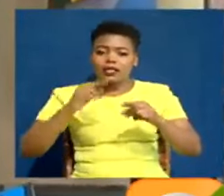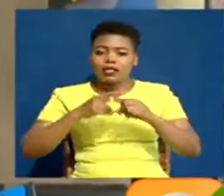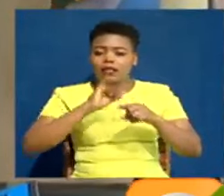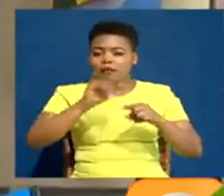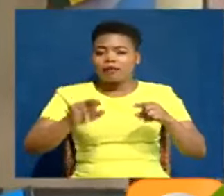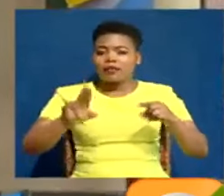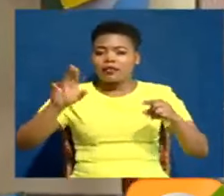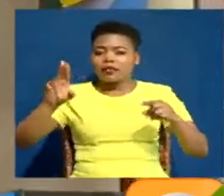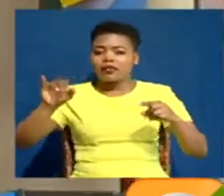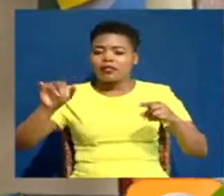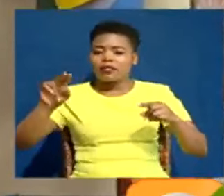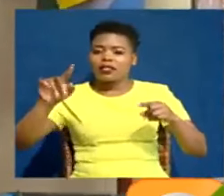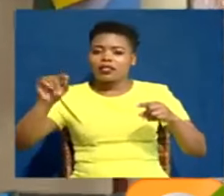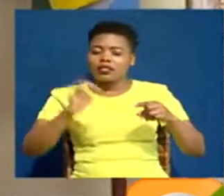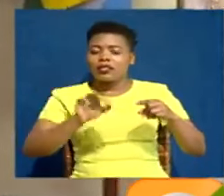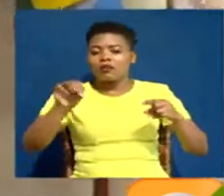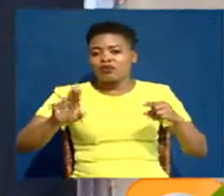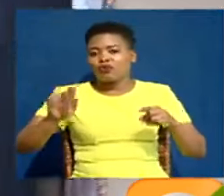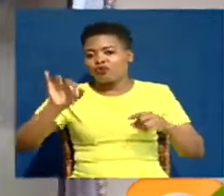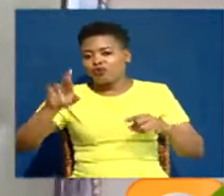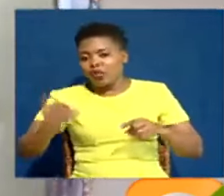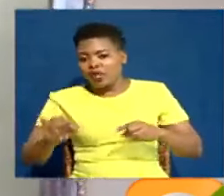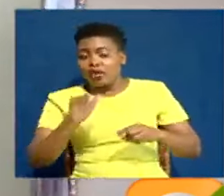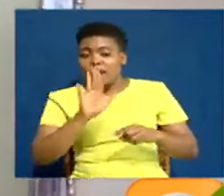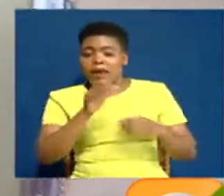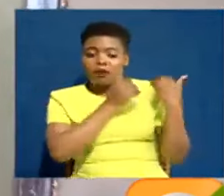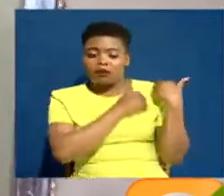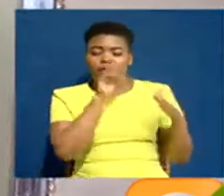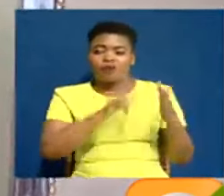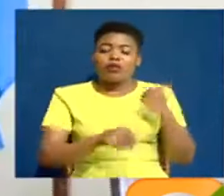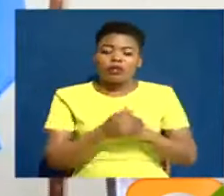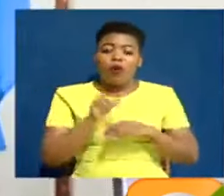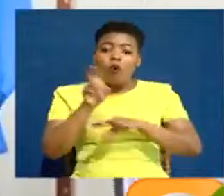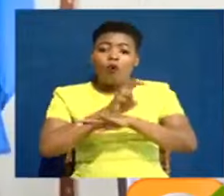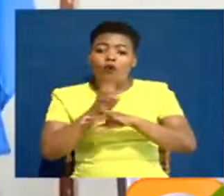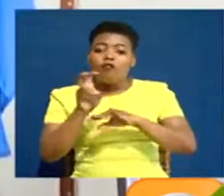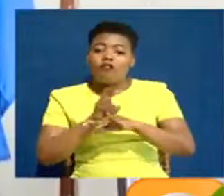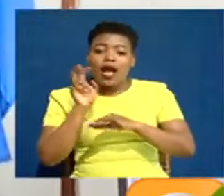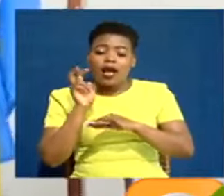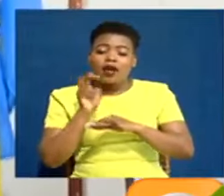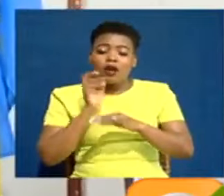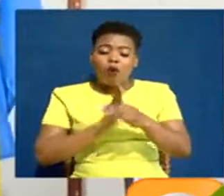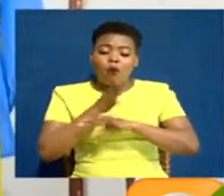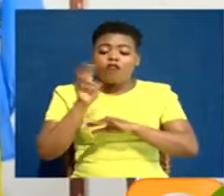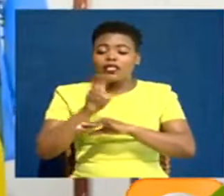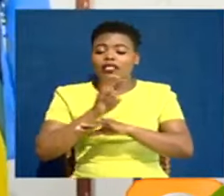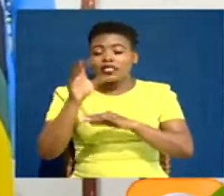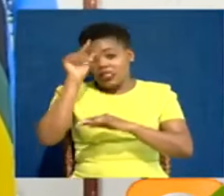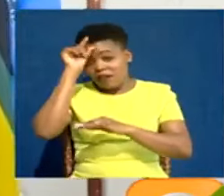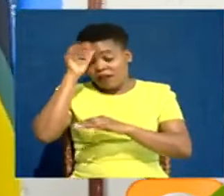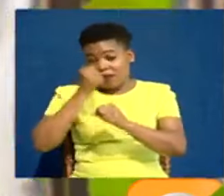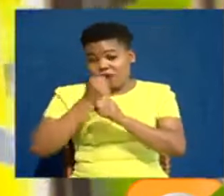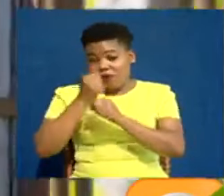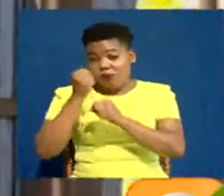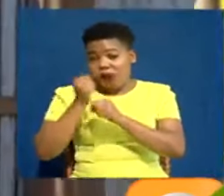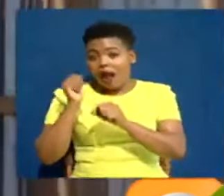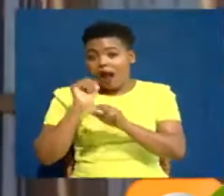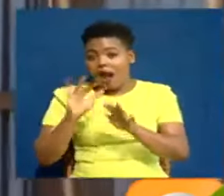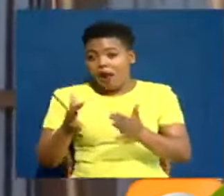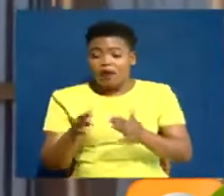Bidan Muturi. Muturi's key functions include overseeing performance of government ministries, departments and agencies in service delivery,